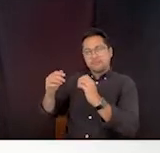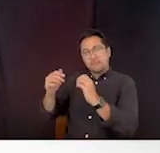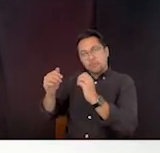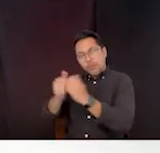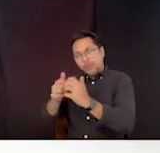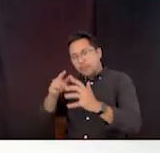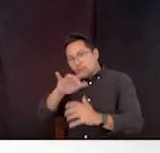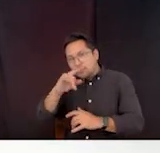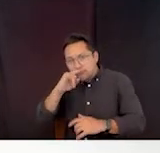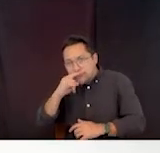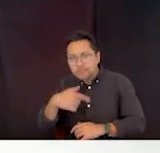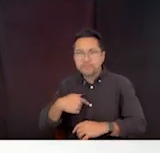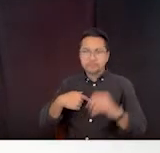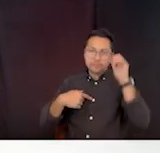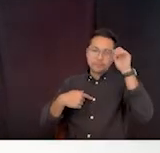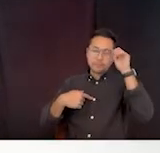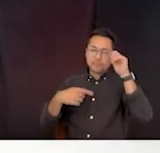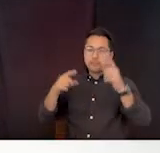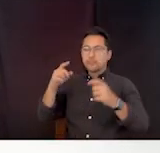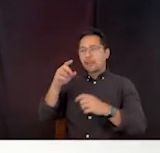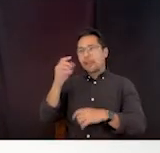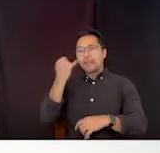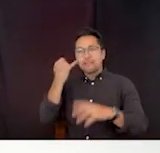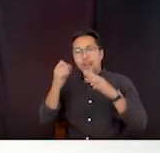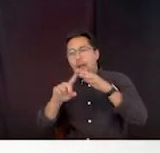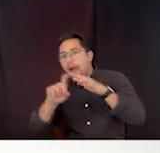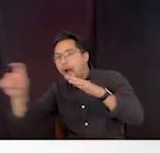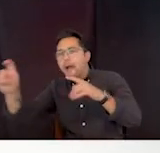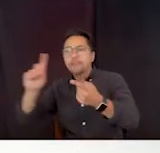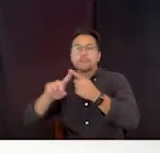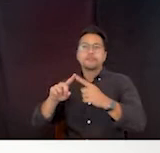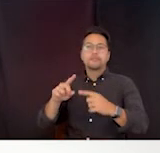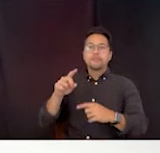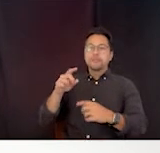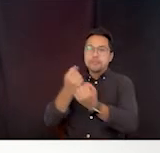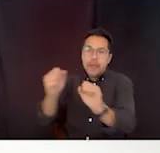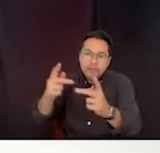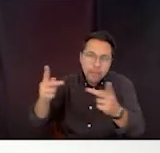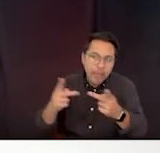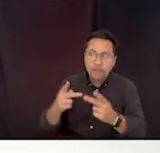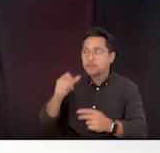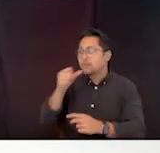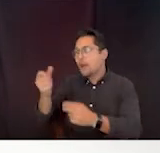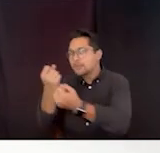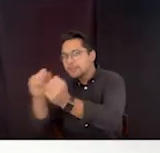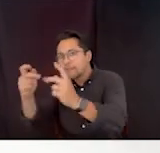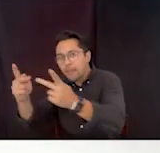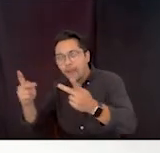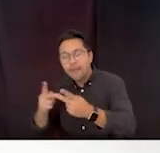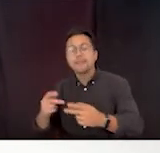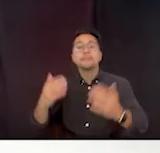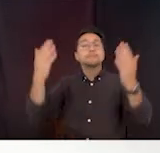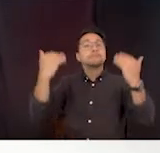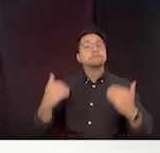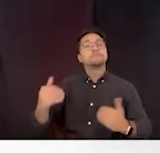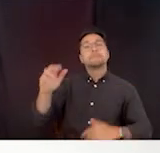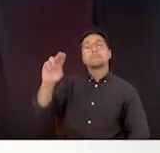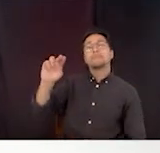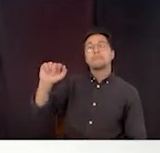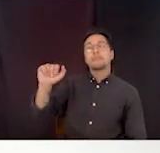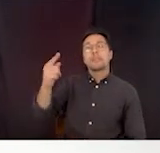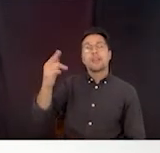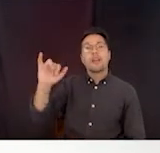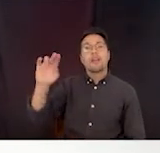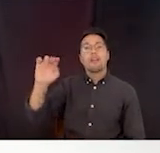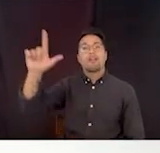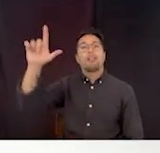into maybe an unsafe place or an unsupervised place. So that's from the National Autism Association. Nathaniel's Hope is another wonderful nonprofit here in